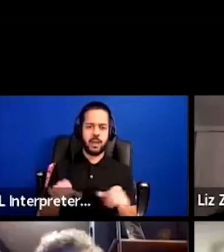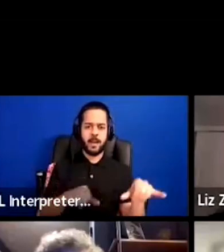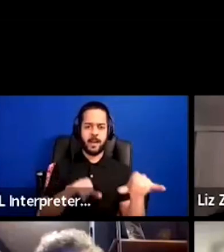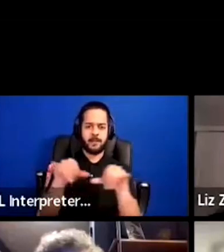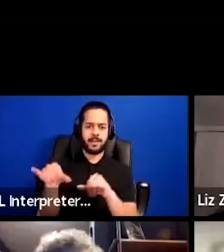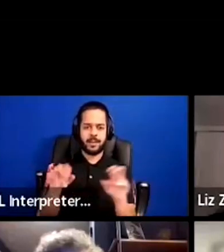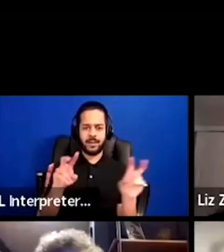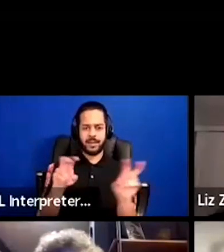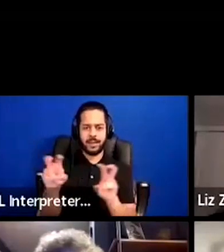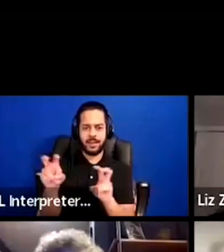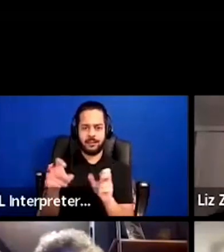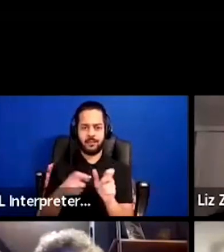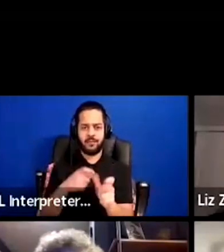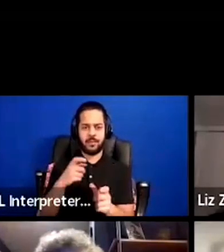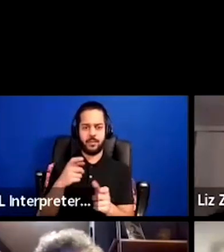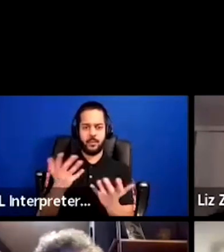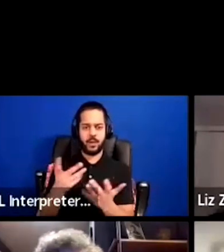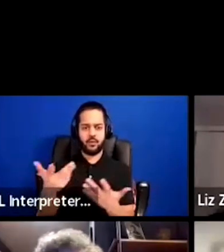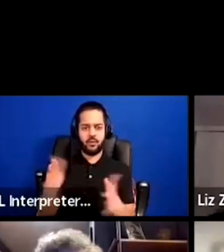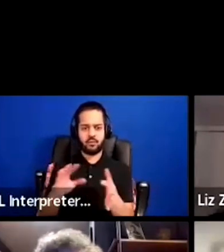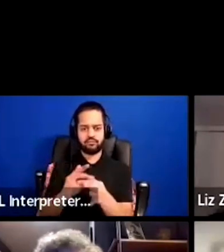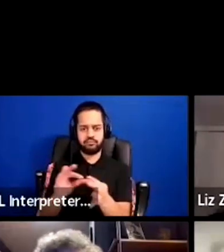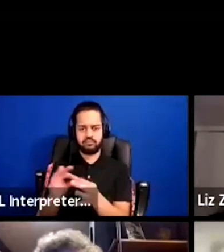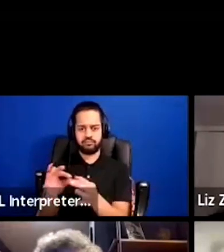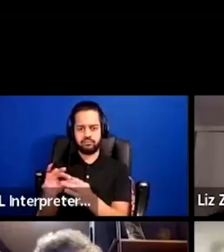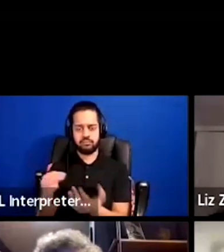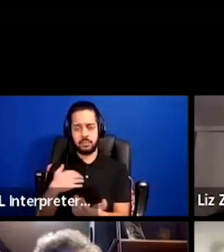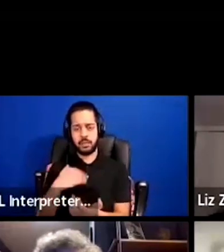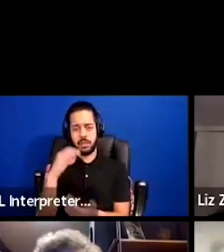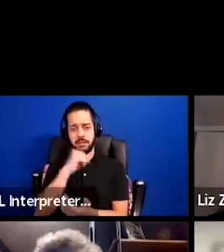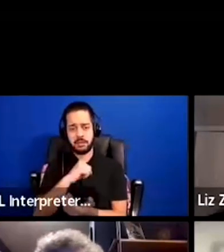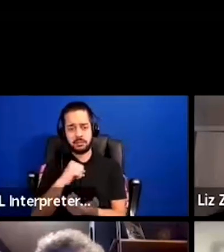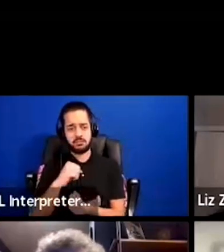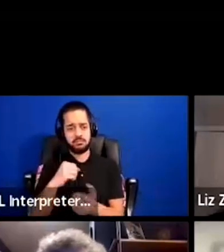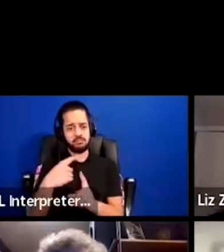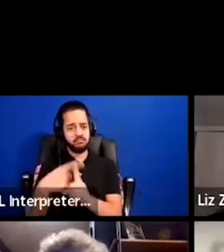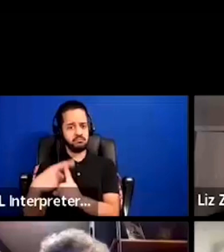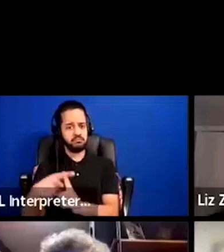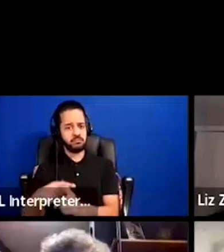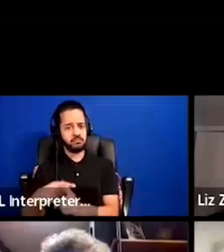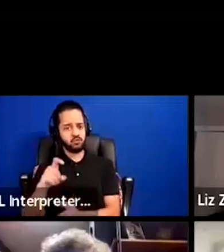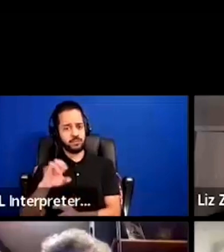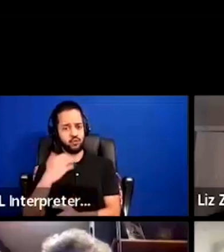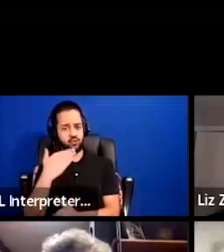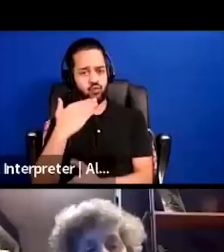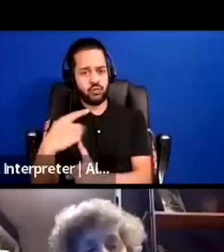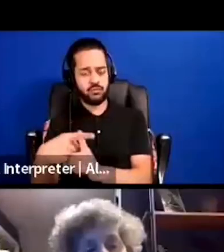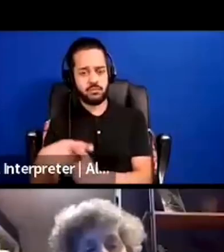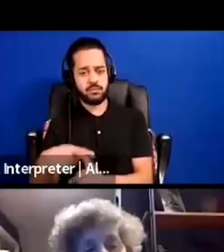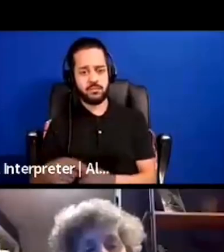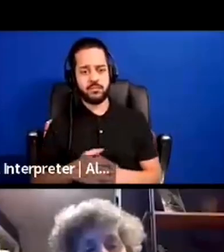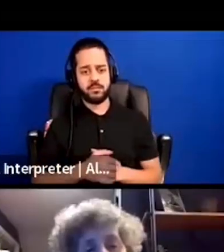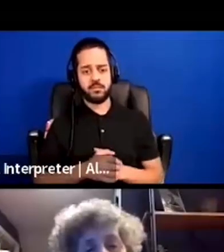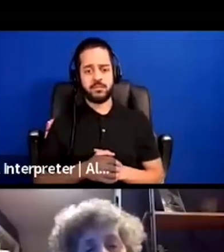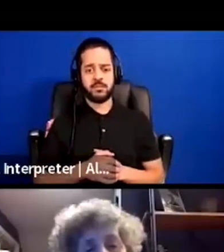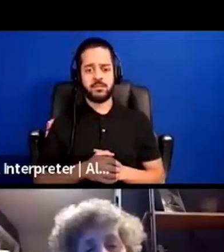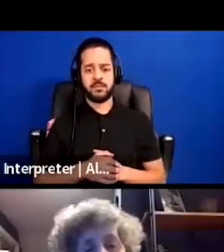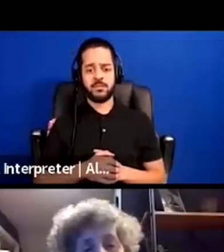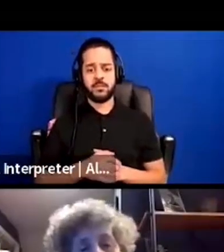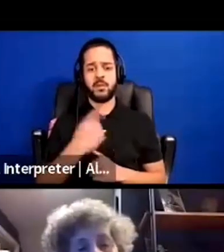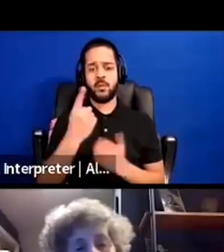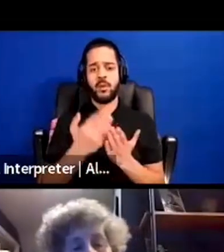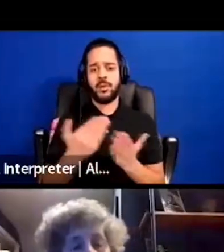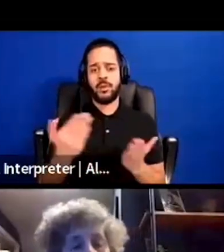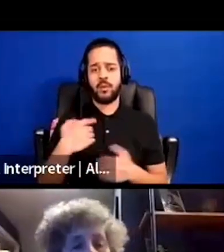what's been shared, which is, I guess, a good thing, a telling thing. One of the things we've heard from other